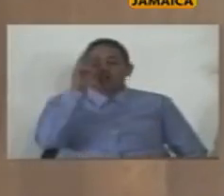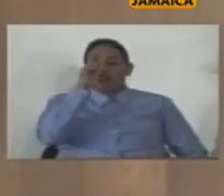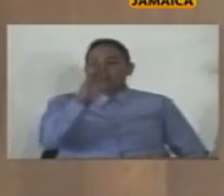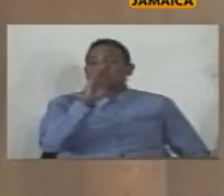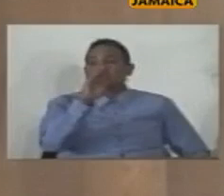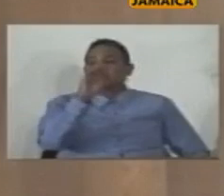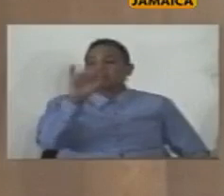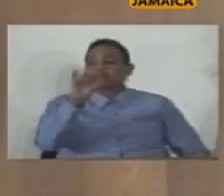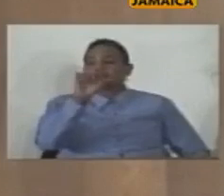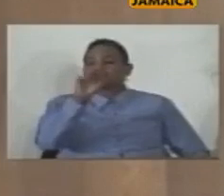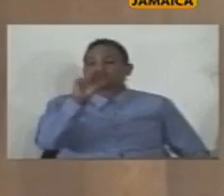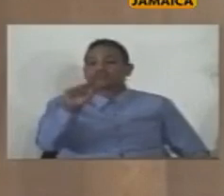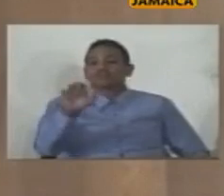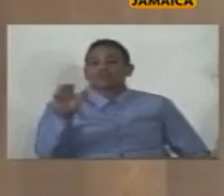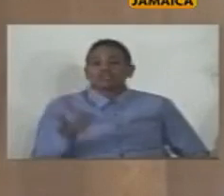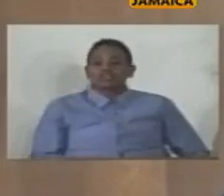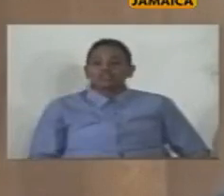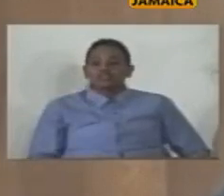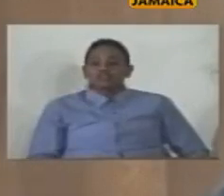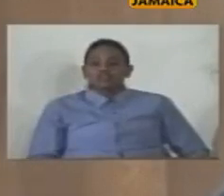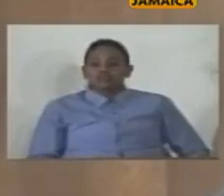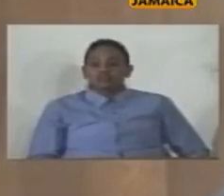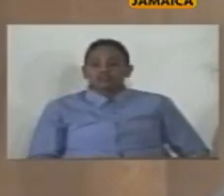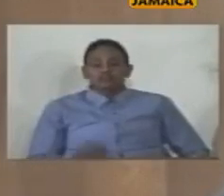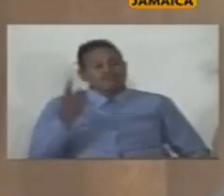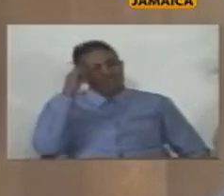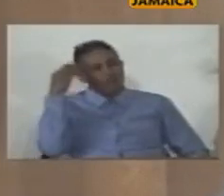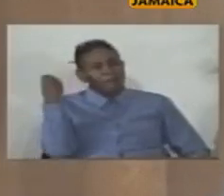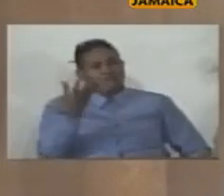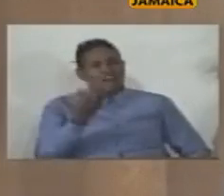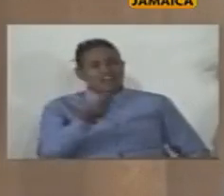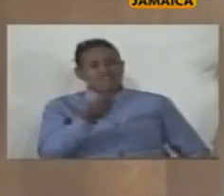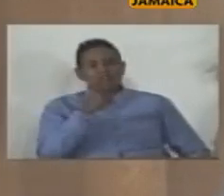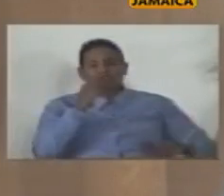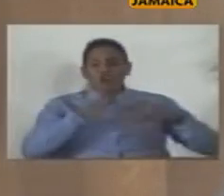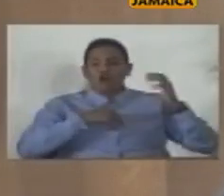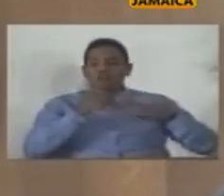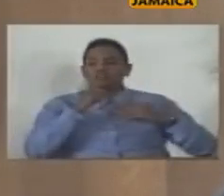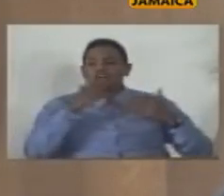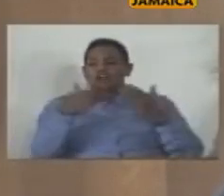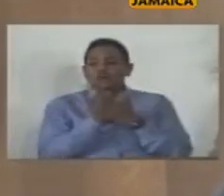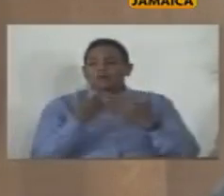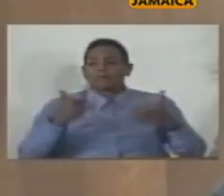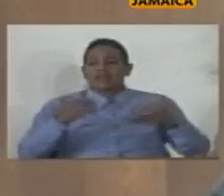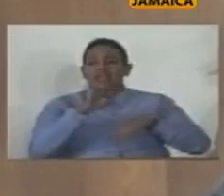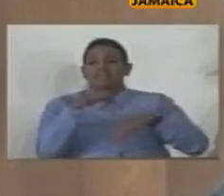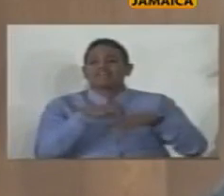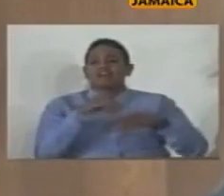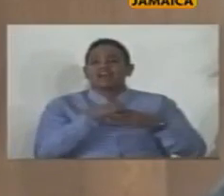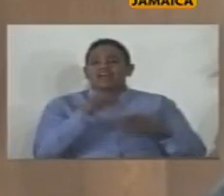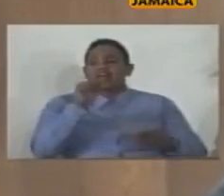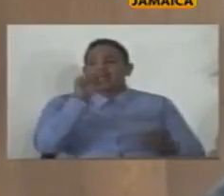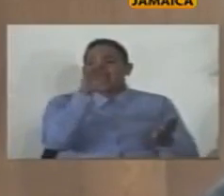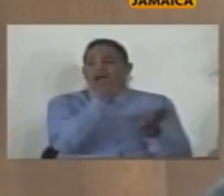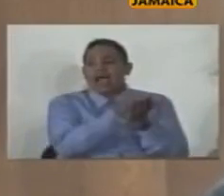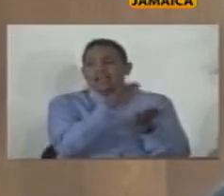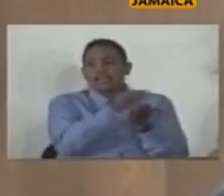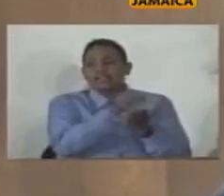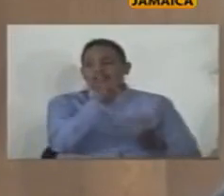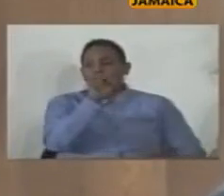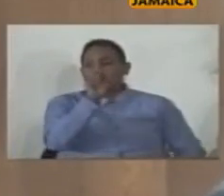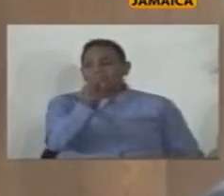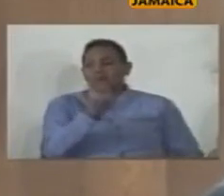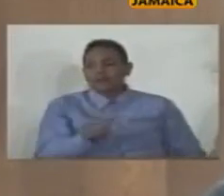Grange, for providing funds for the construction of a beautiful playfield in Alligator Pond.